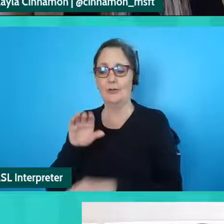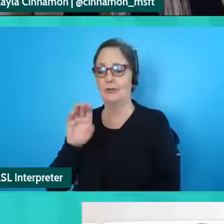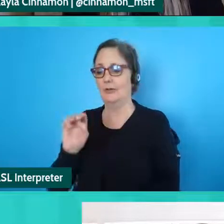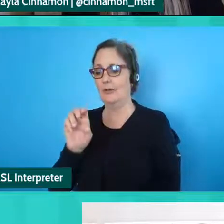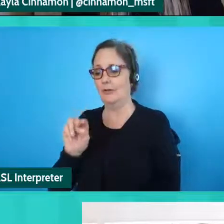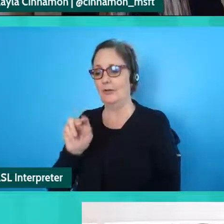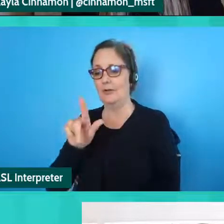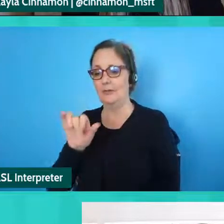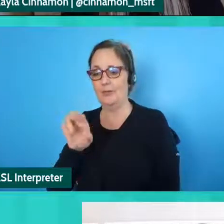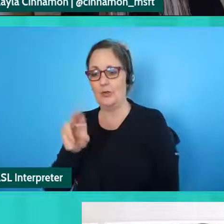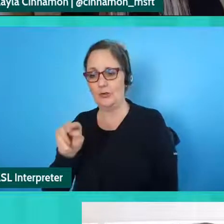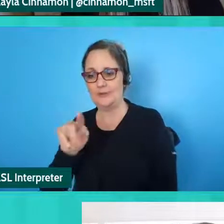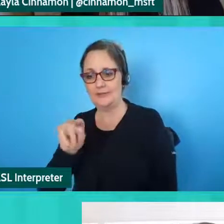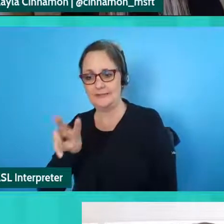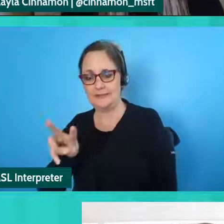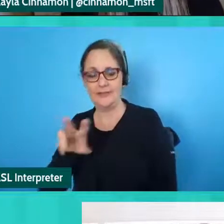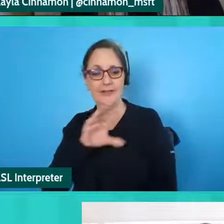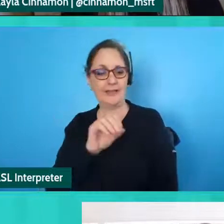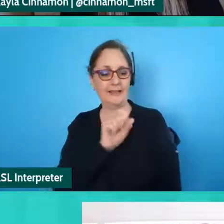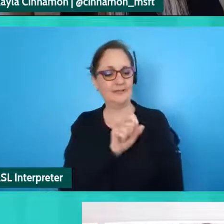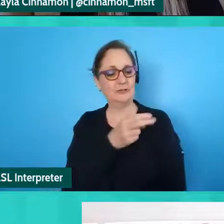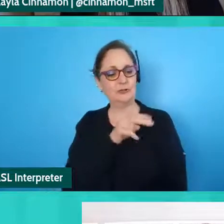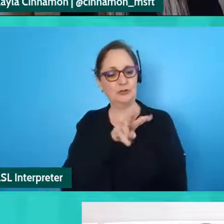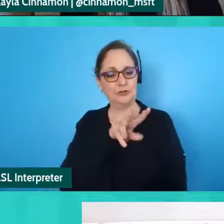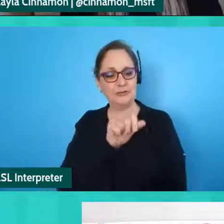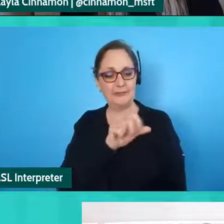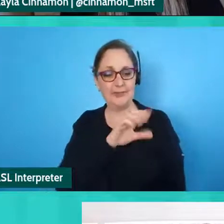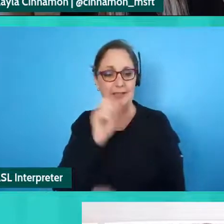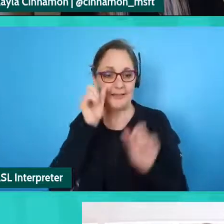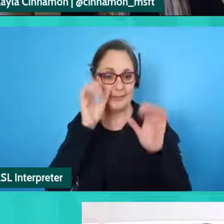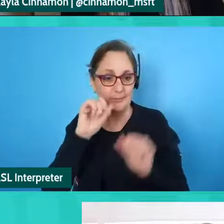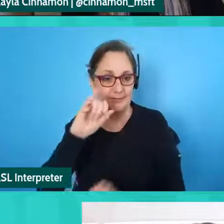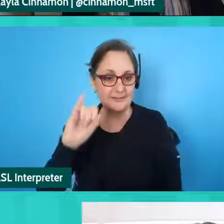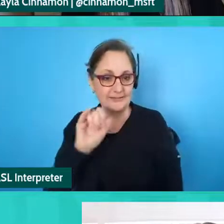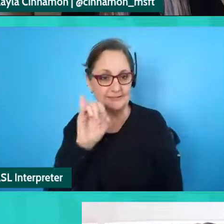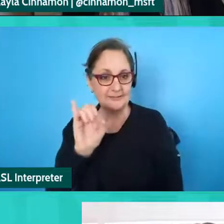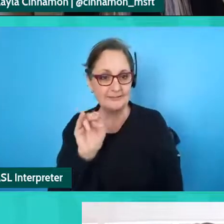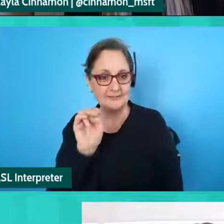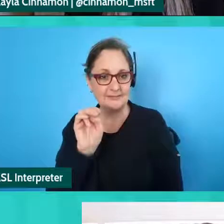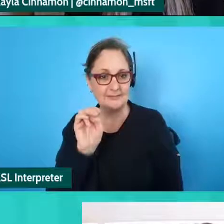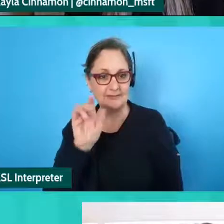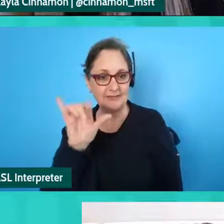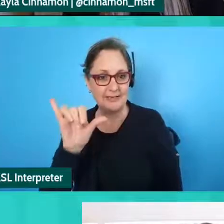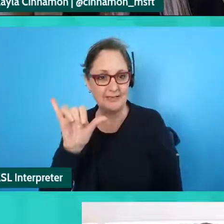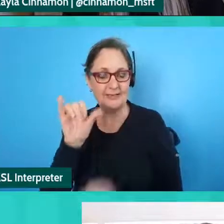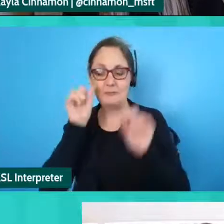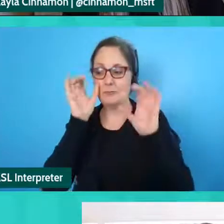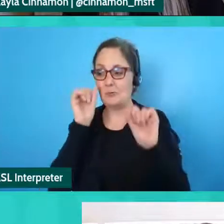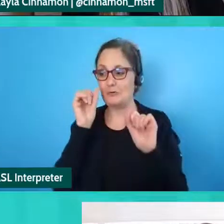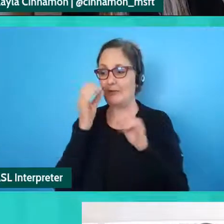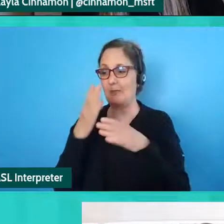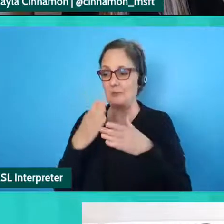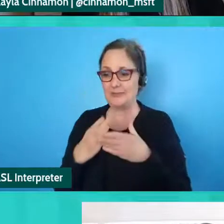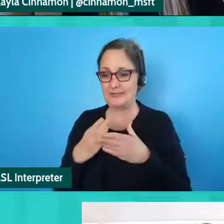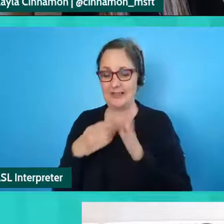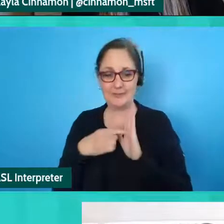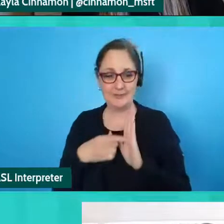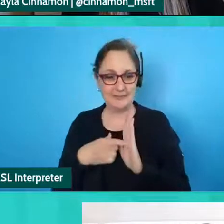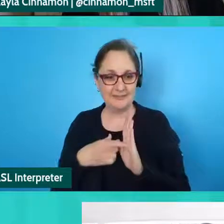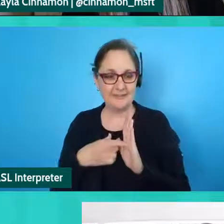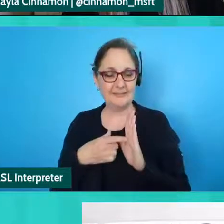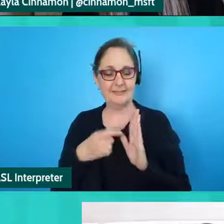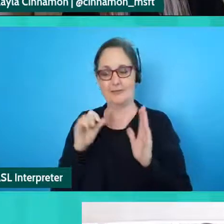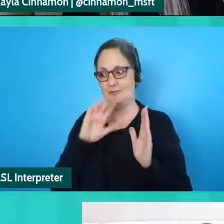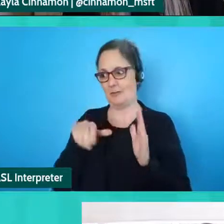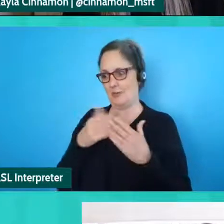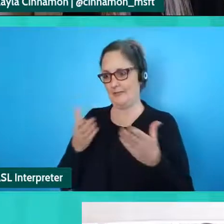the wonderful Shiva, and amazing to have Jenny here with us today. What a phenomenal segment. We had all of us here